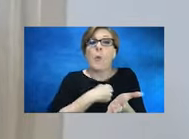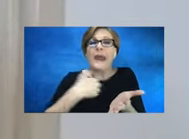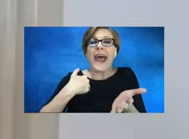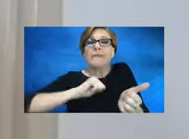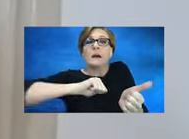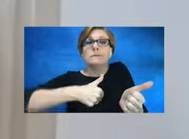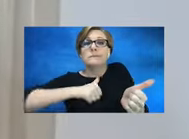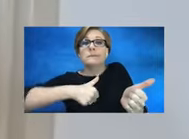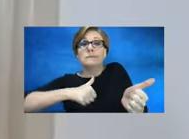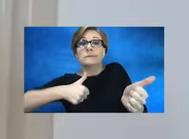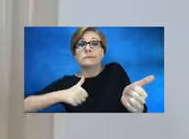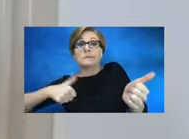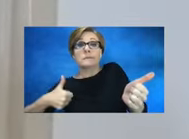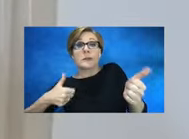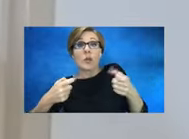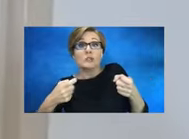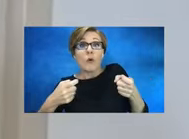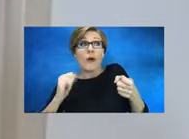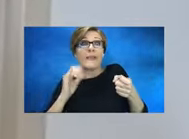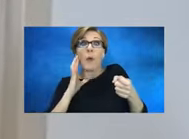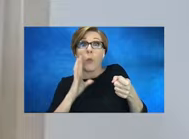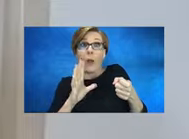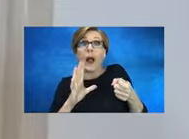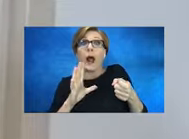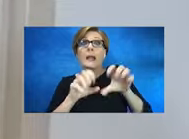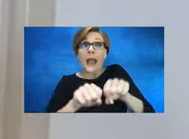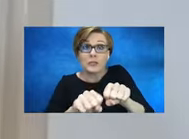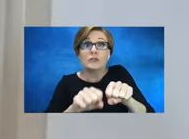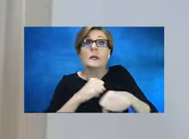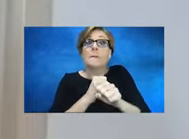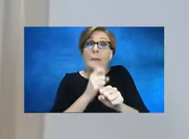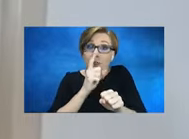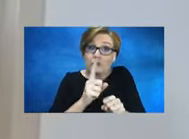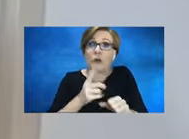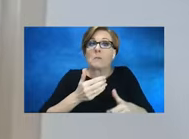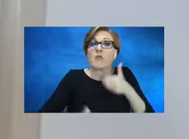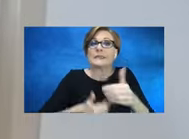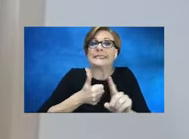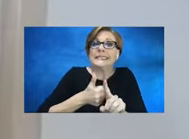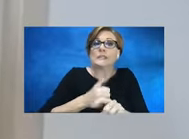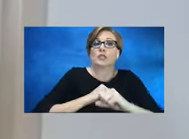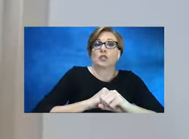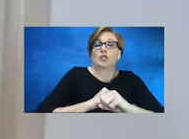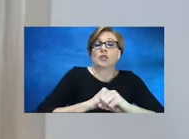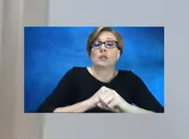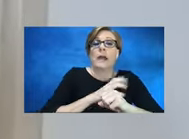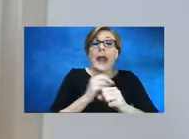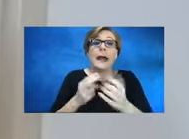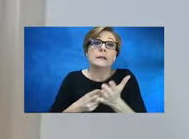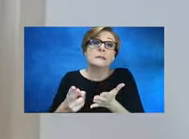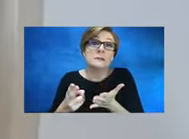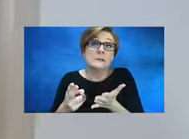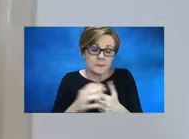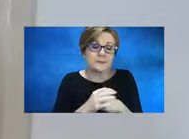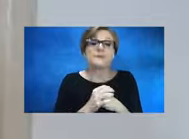controls implemented that would catch that and still provide for the security and integrity of the process. So with that, we're